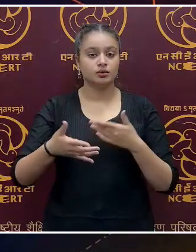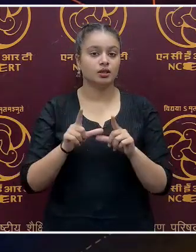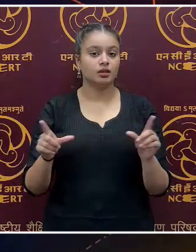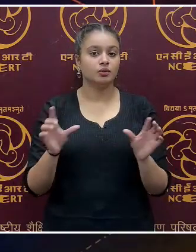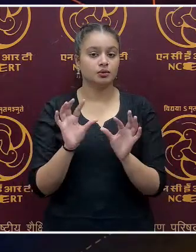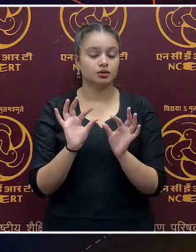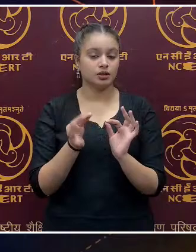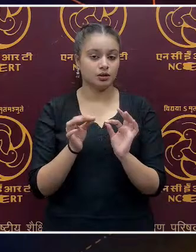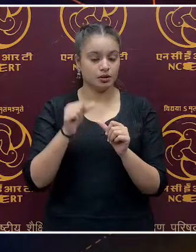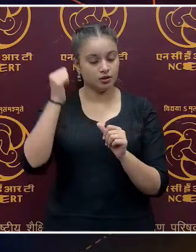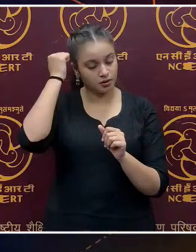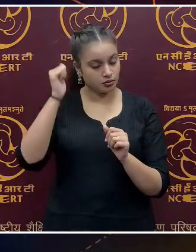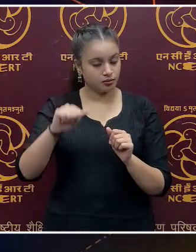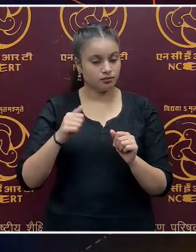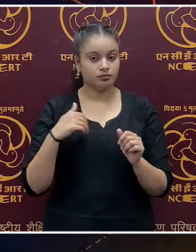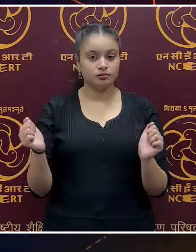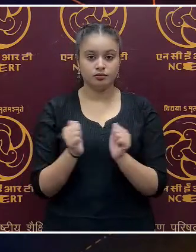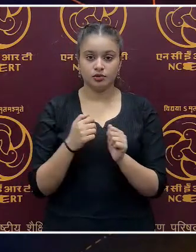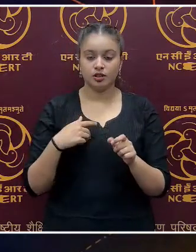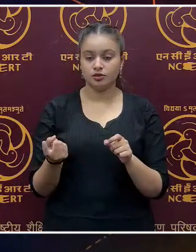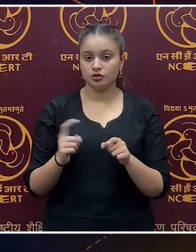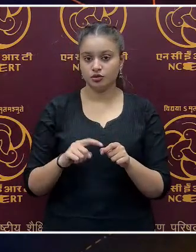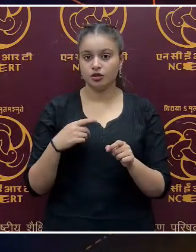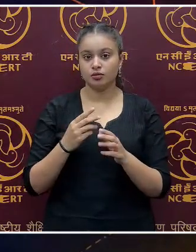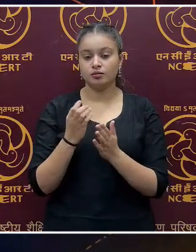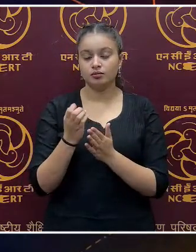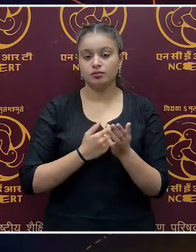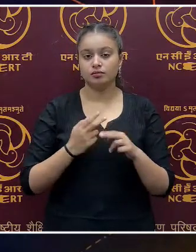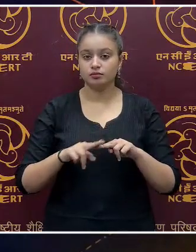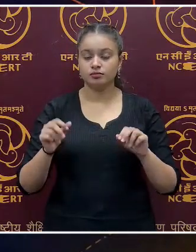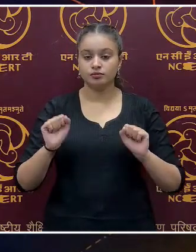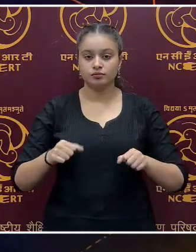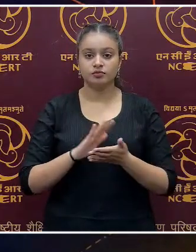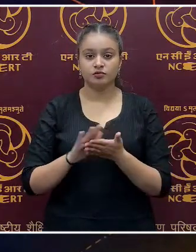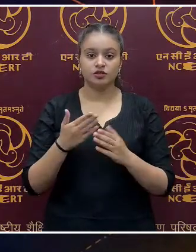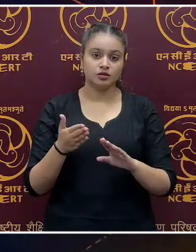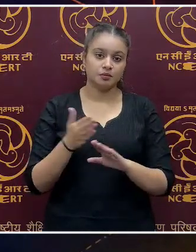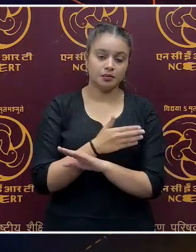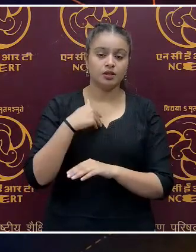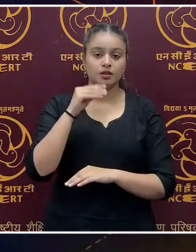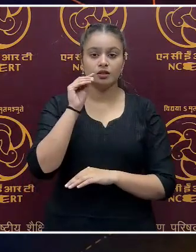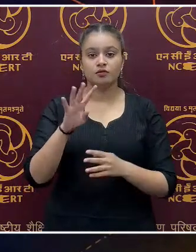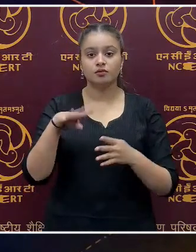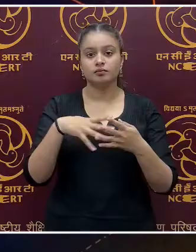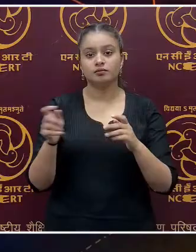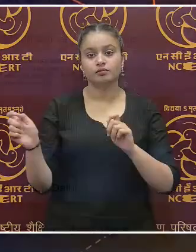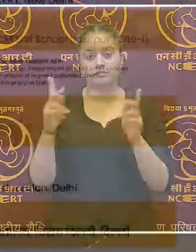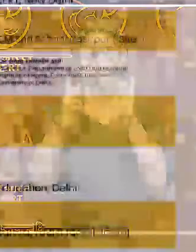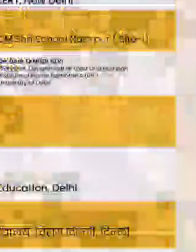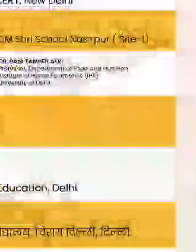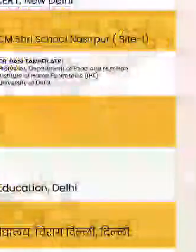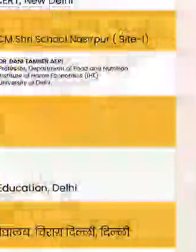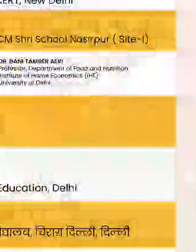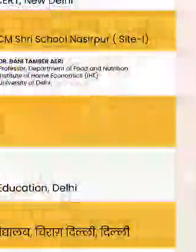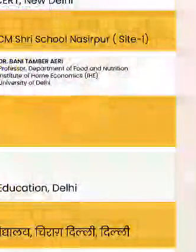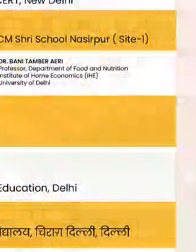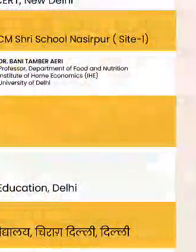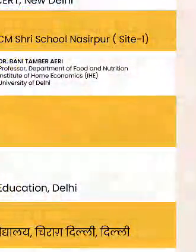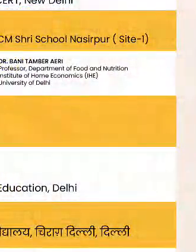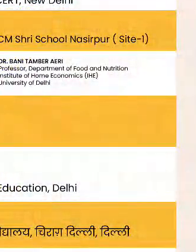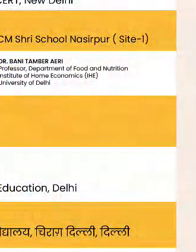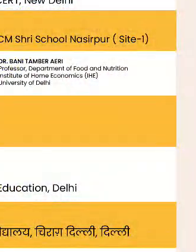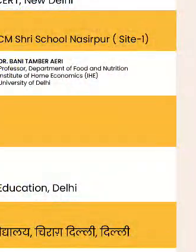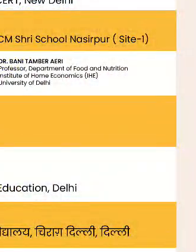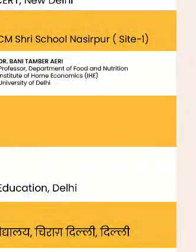language interpreter Anushka for being with us throughout the program. And before leaving, let me just show you a glimpse of the schedule that we have for the entire